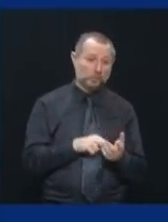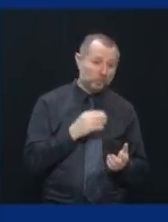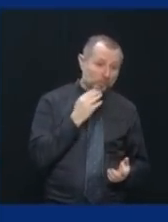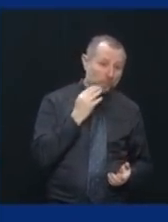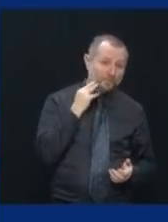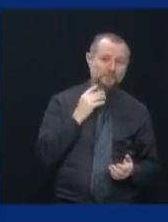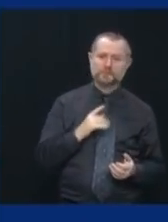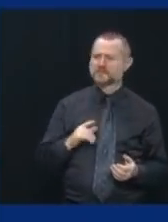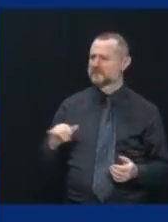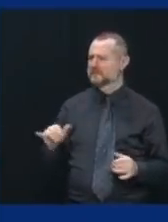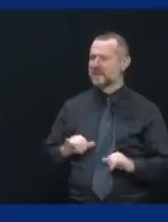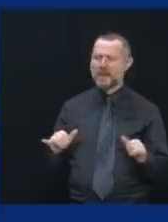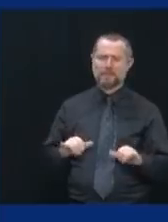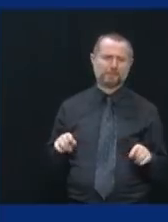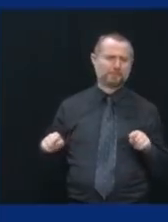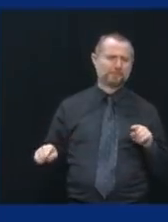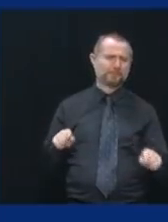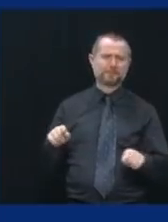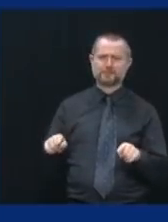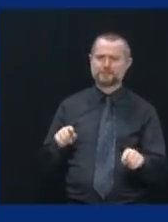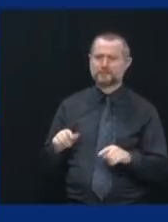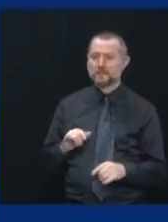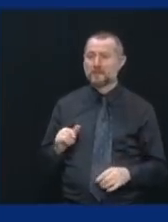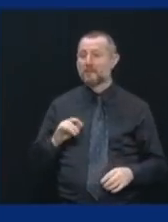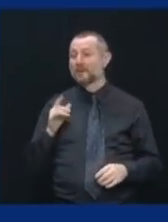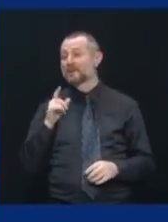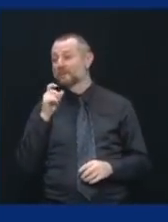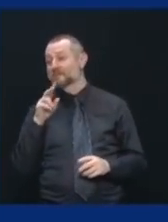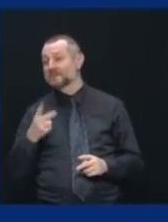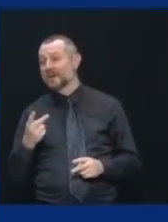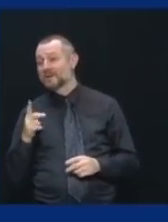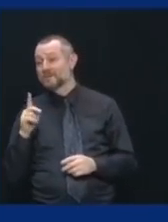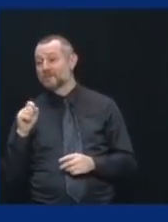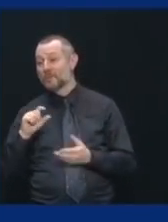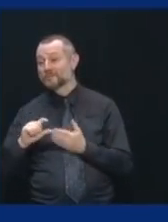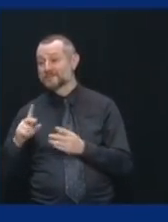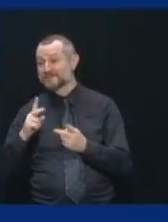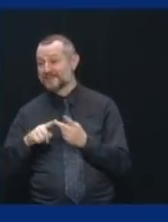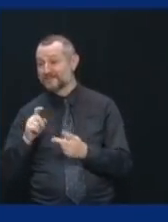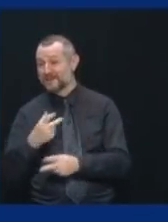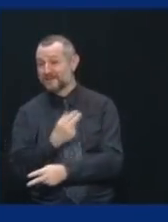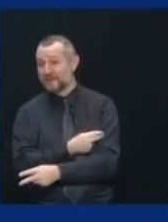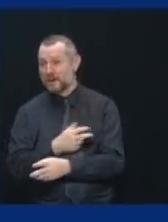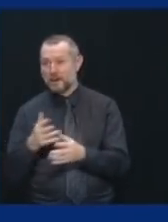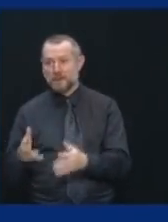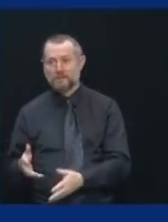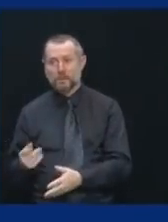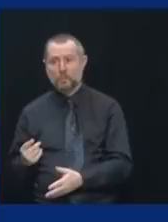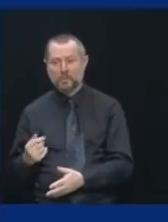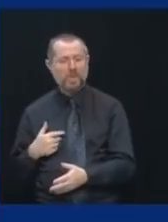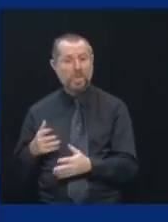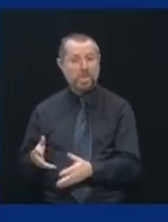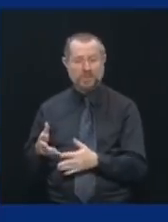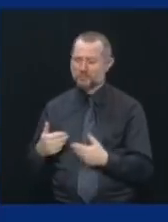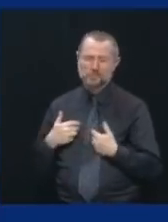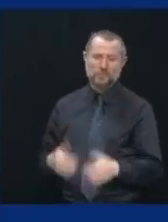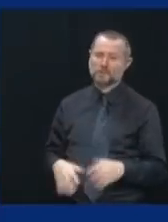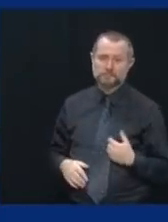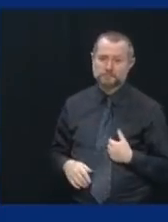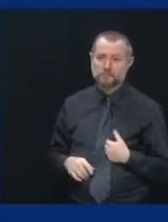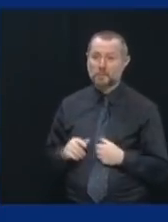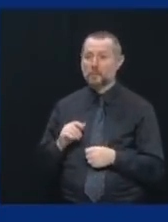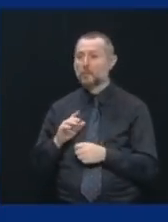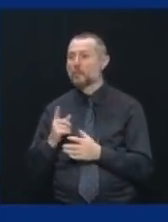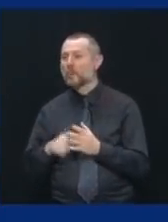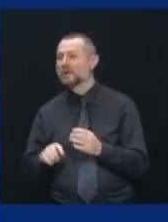program, and that's true for the second dose program. Allocate what you need, but not